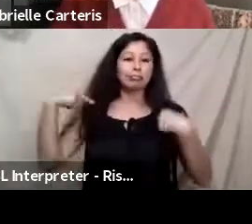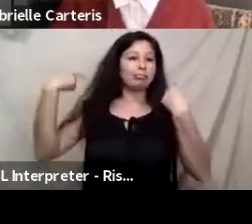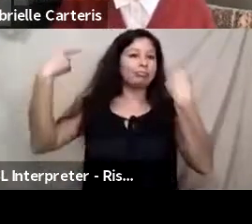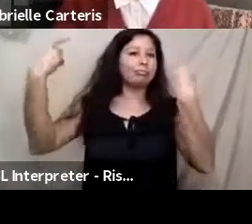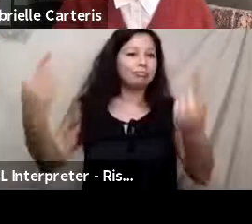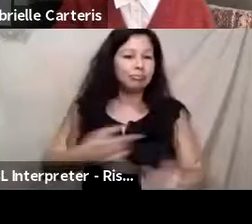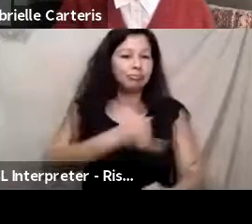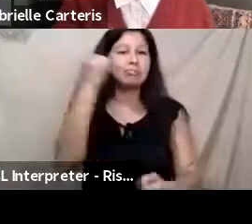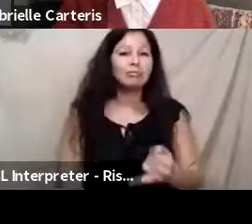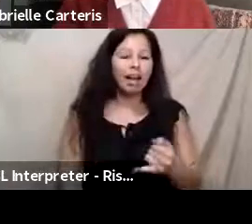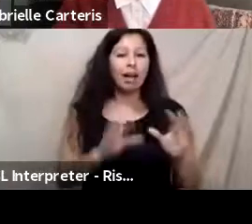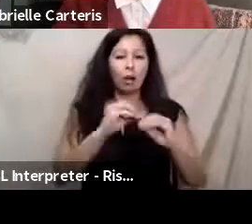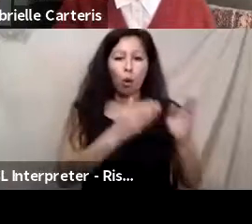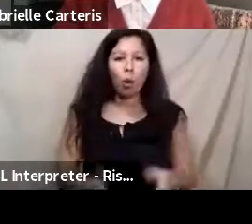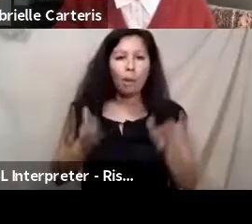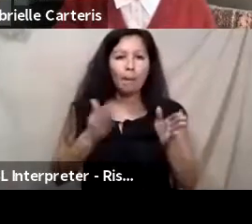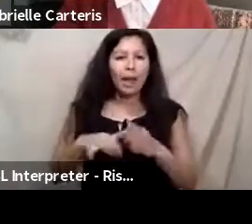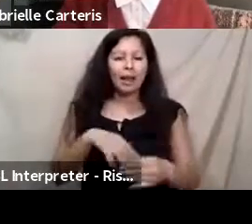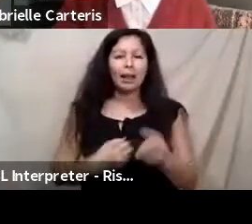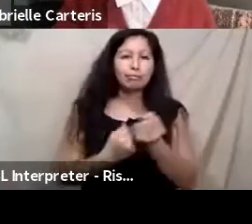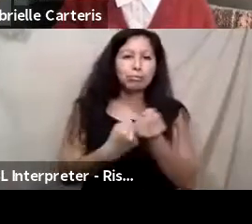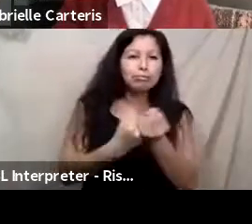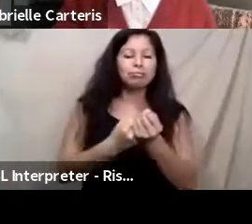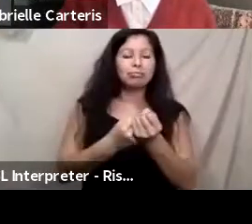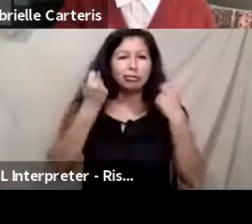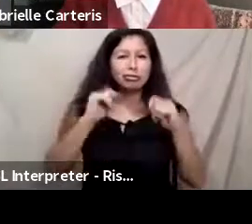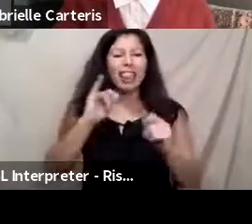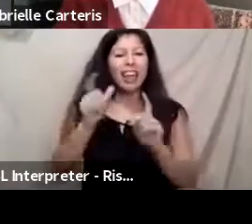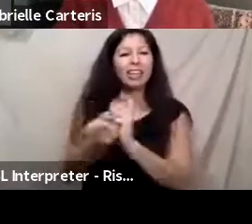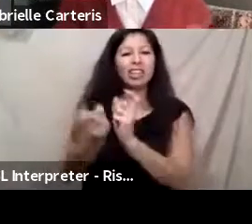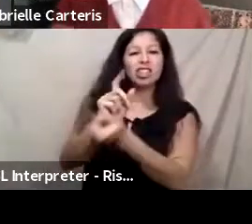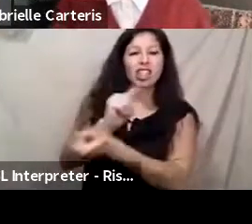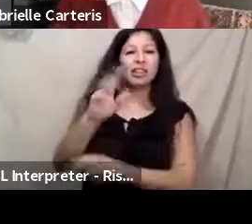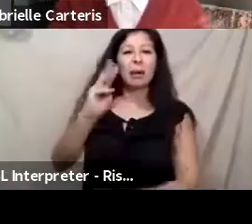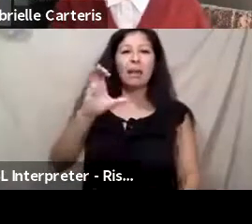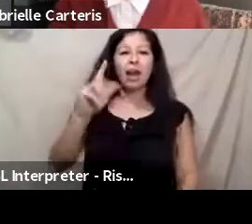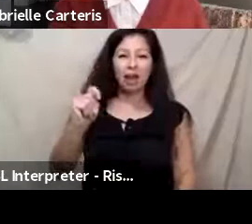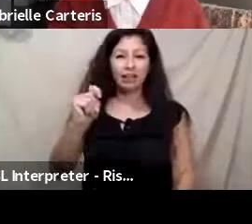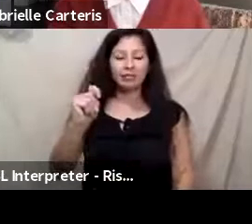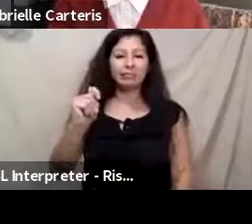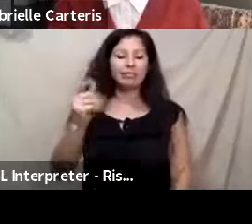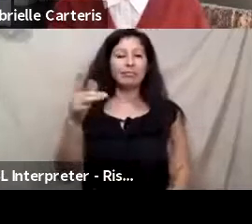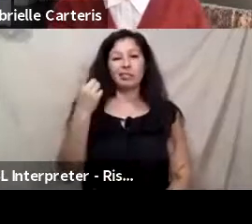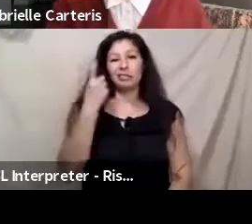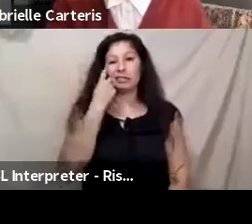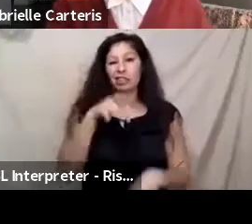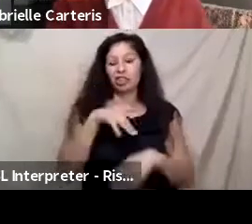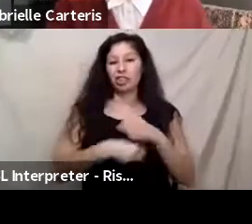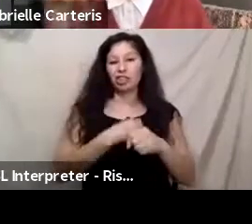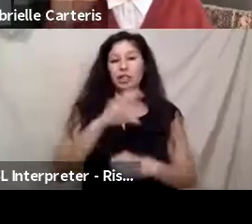and years of organizing and campaign efforts like Change the Mascot. Earlier this year, Camel